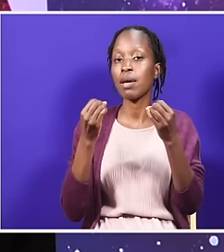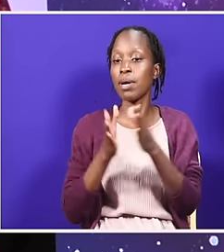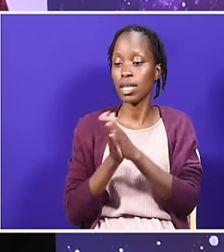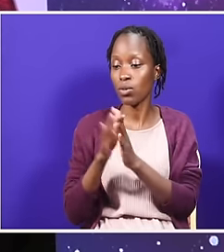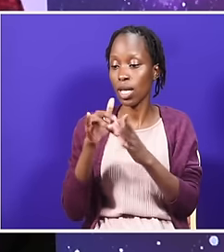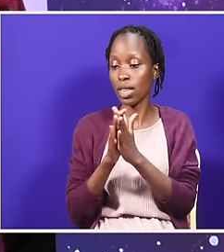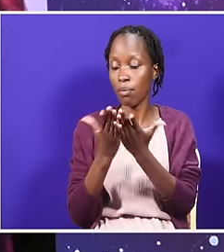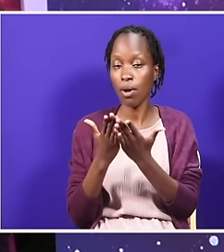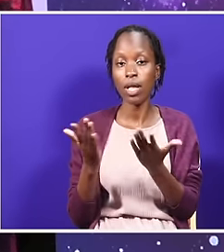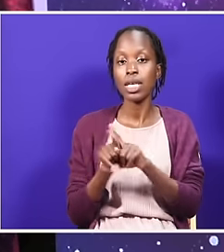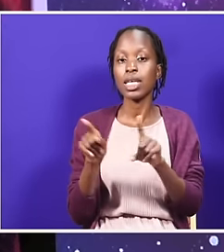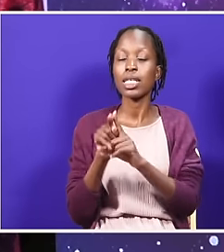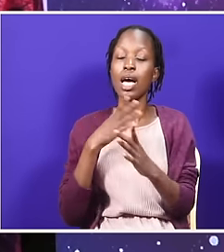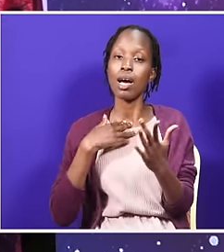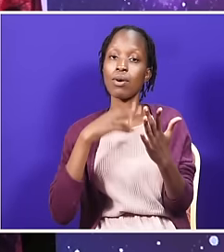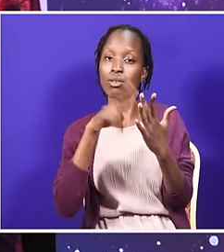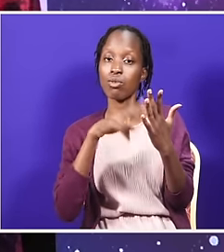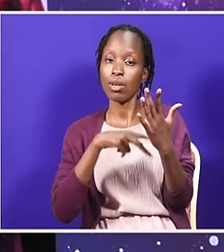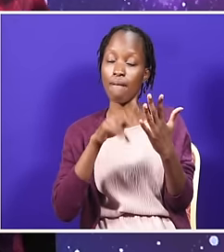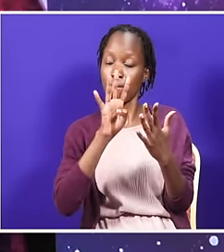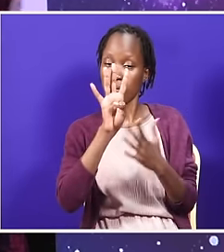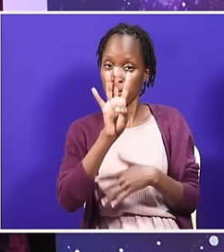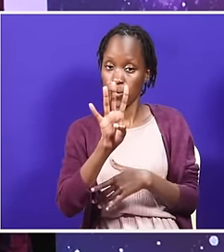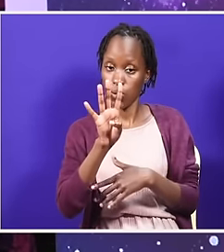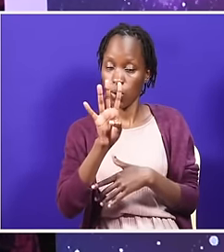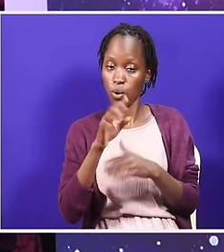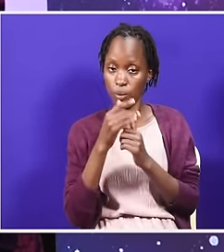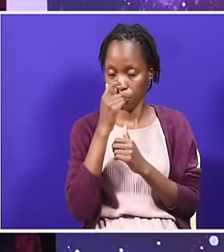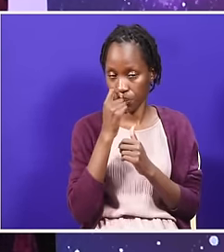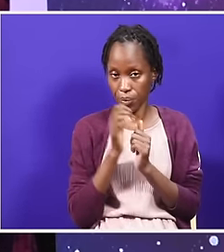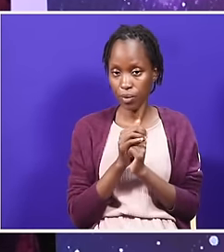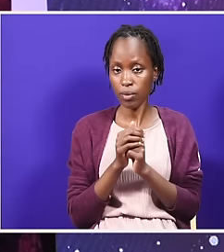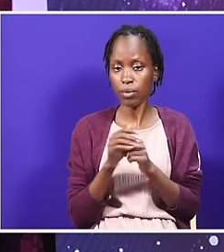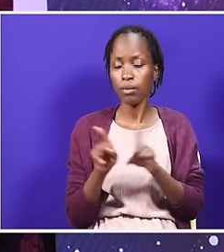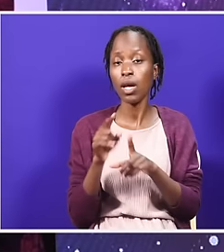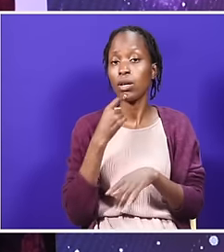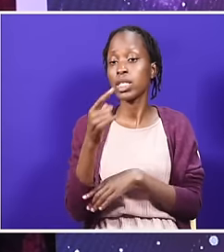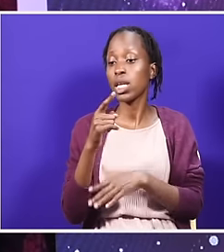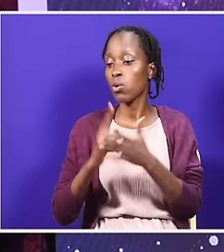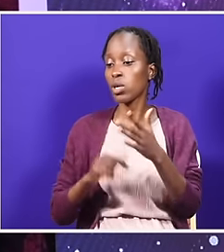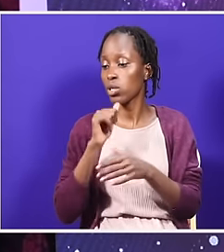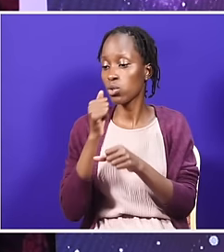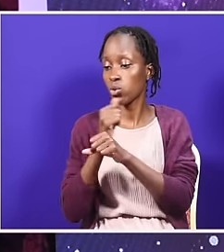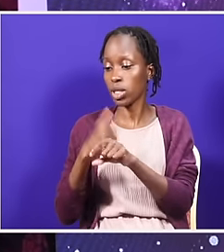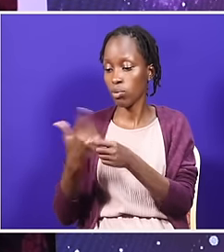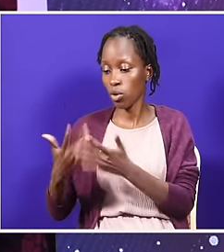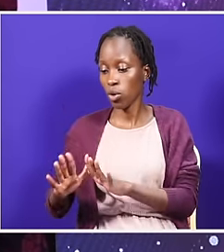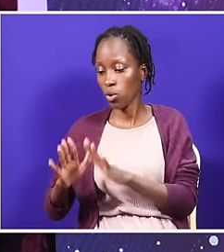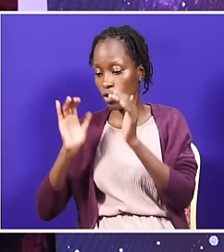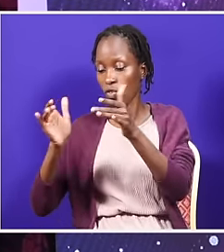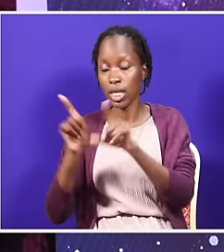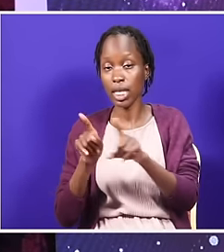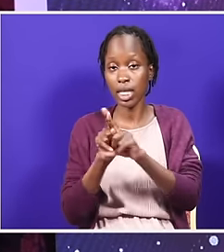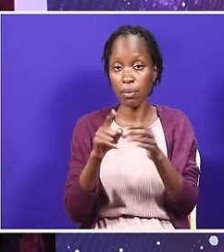could go to, and I want to go to four very quickly, and I want to show you what not to do when you lose focus, and then